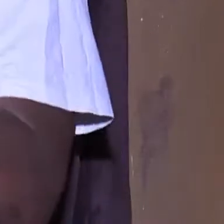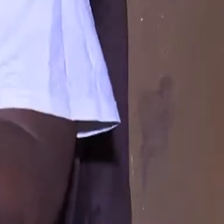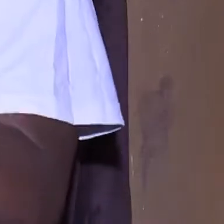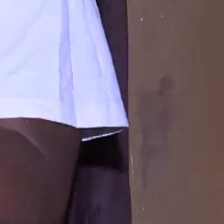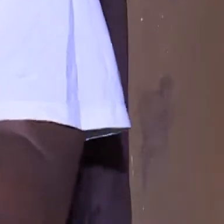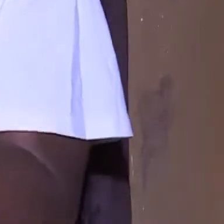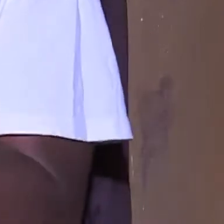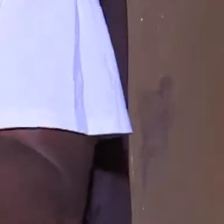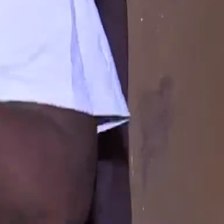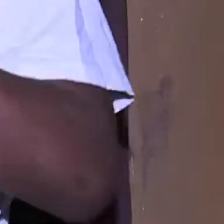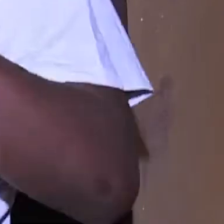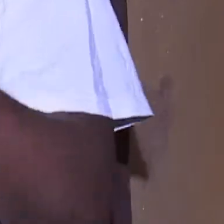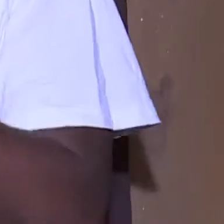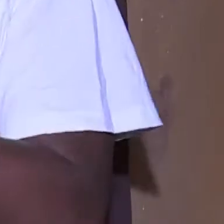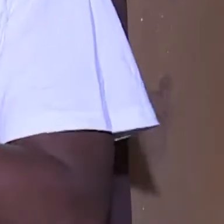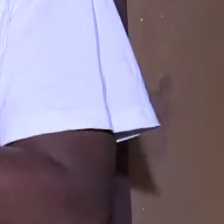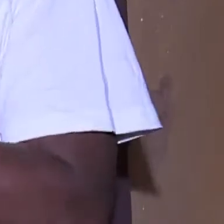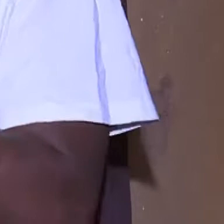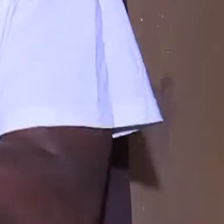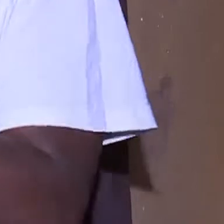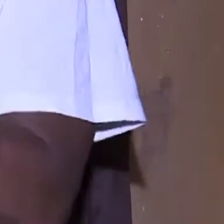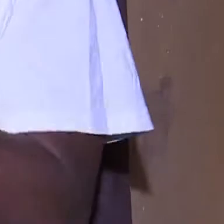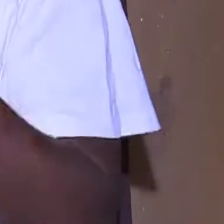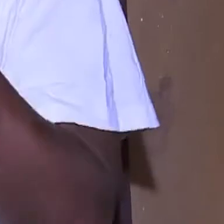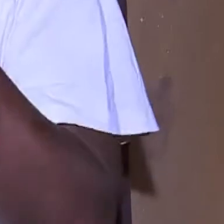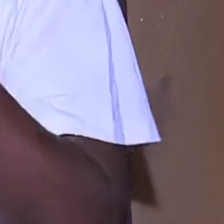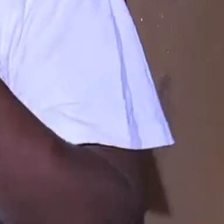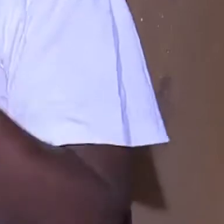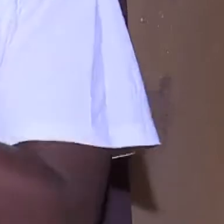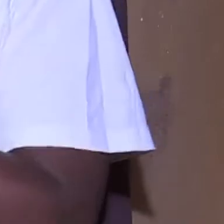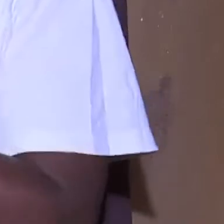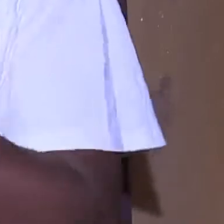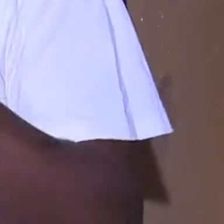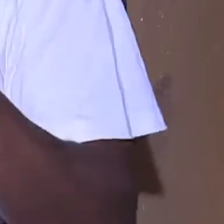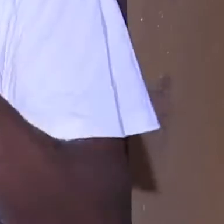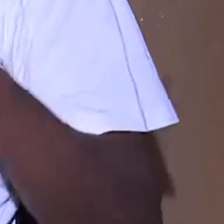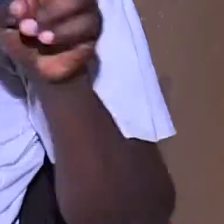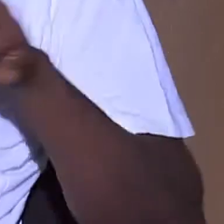house together. That's where we lived.